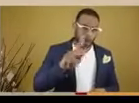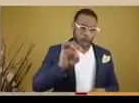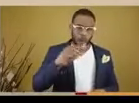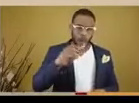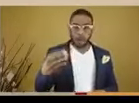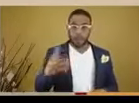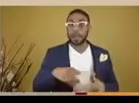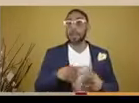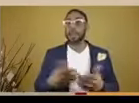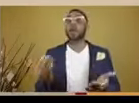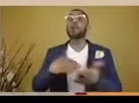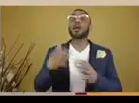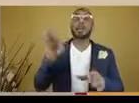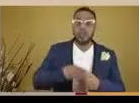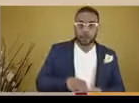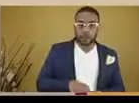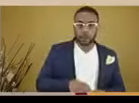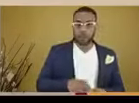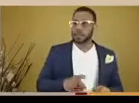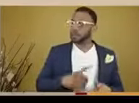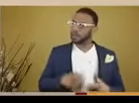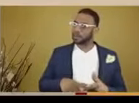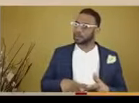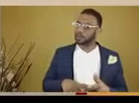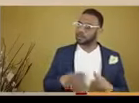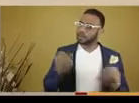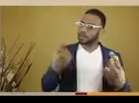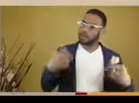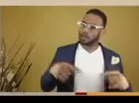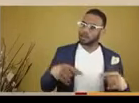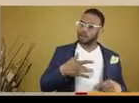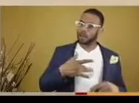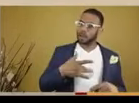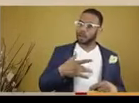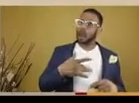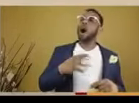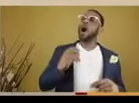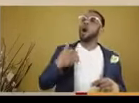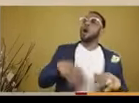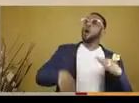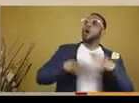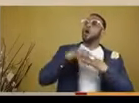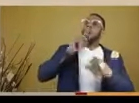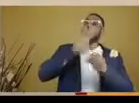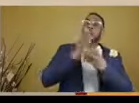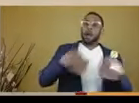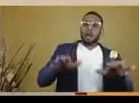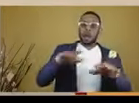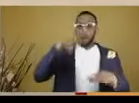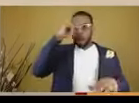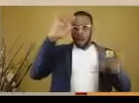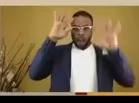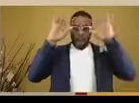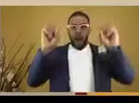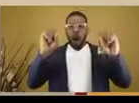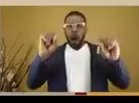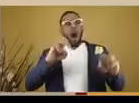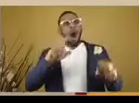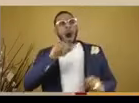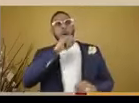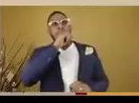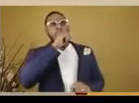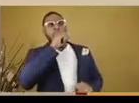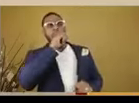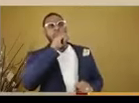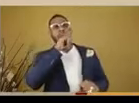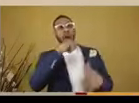then reelected him, then many of us felt, oh, we had reached the promised land, a Black president. Well, those of us